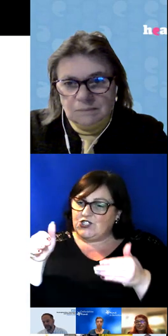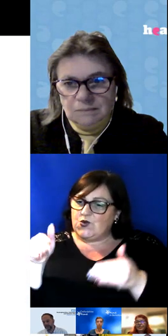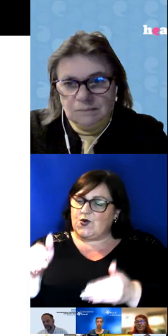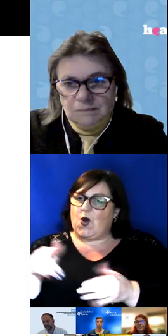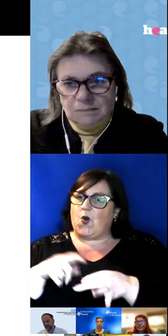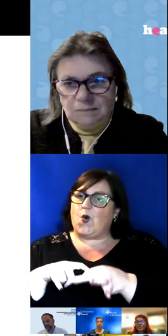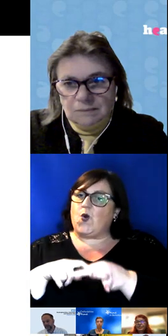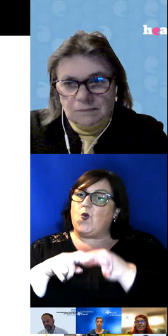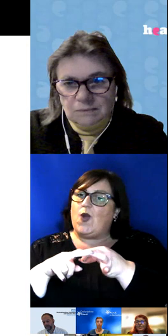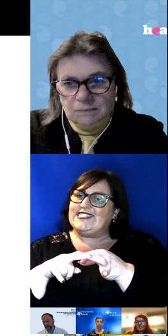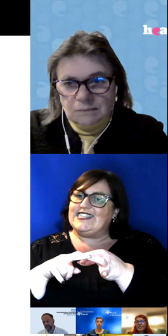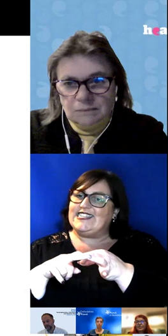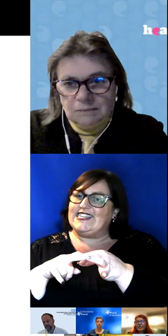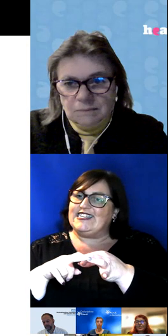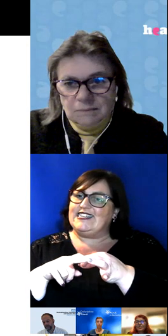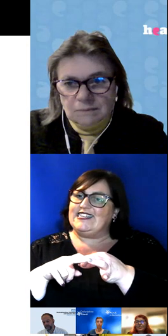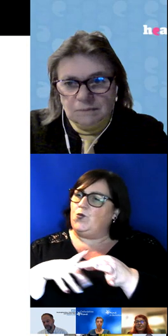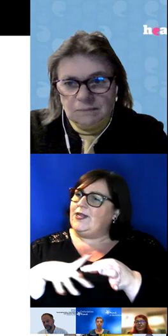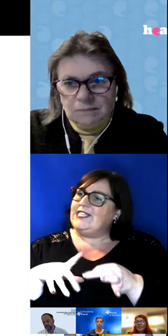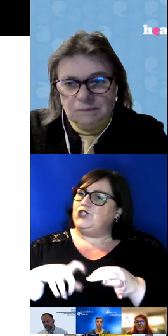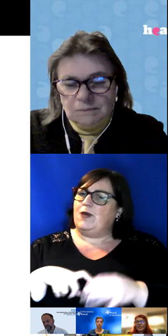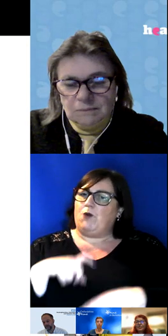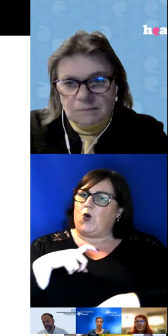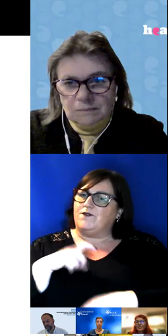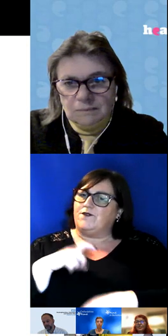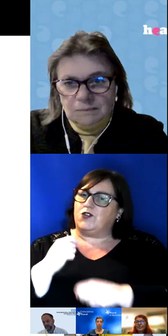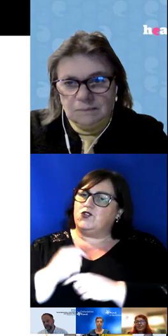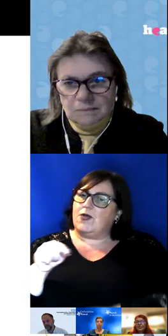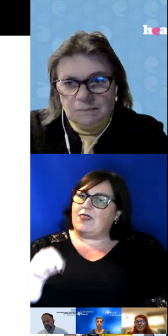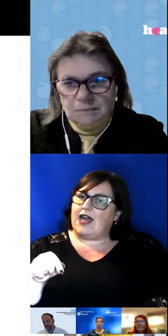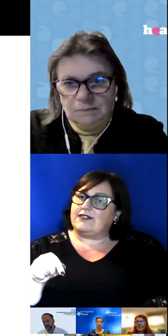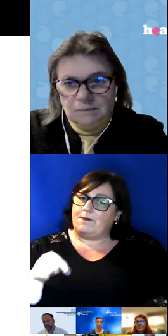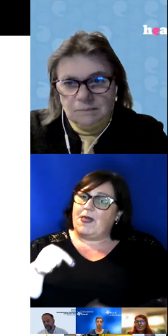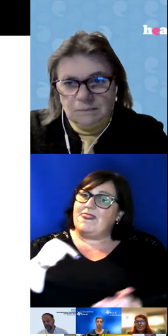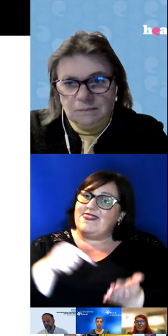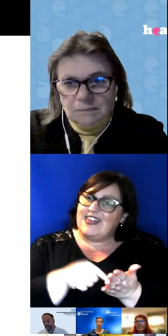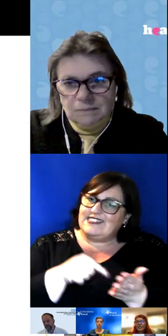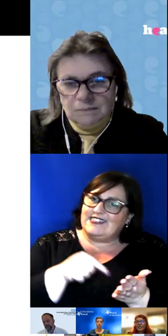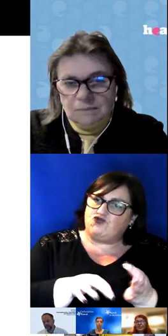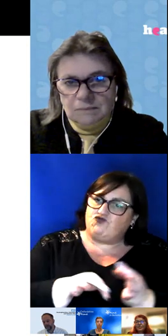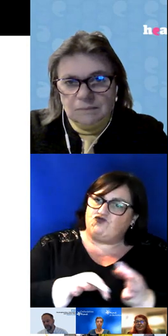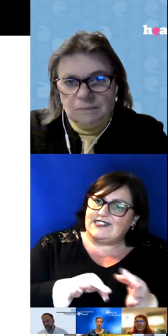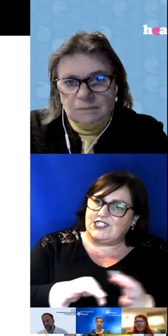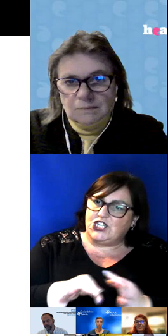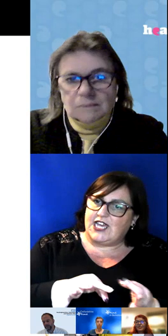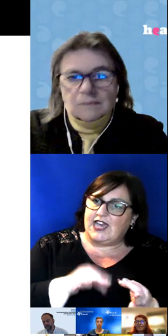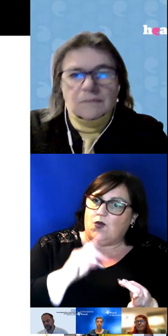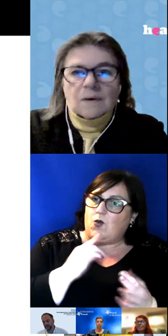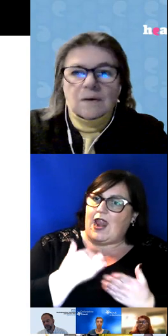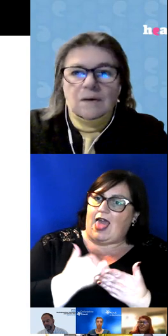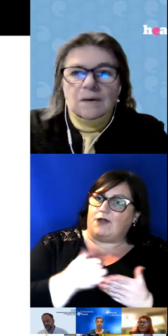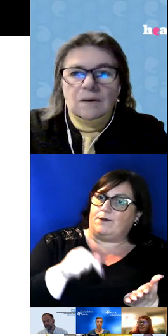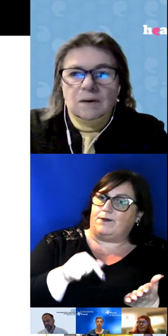confidence in doing that. I think this strategy will give us an opportunity to explore in that direction and really push that forward.